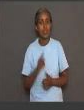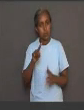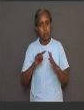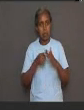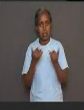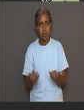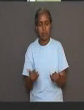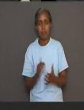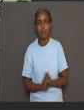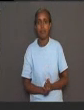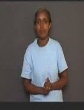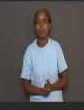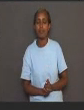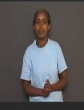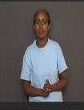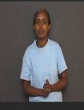begin.